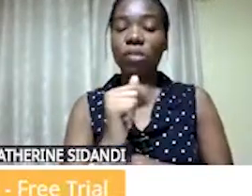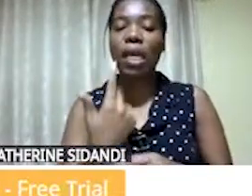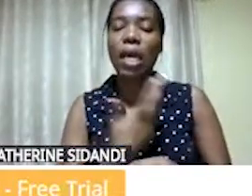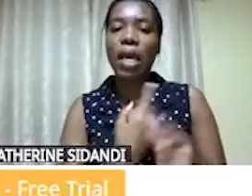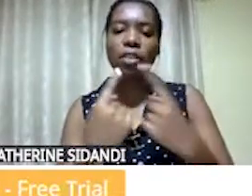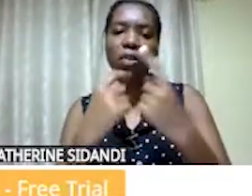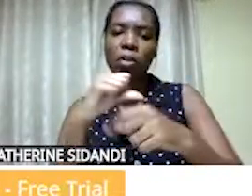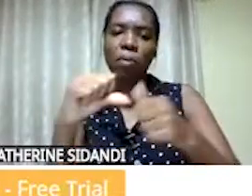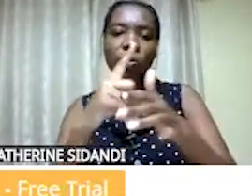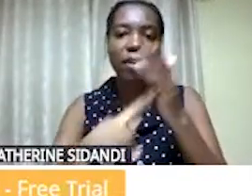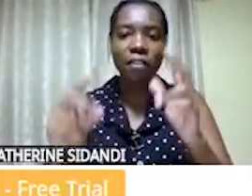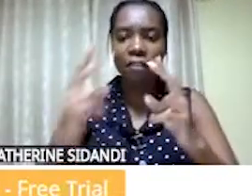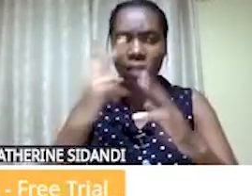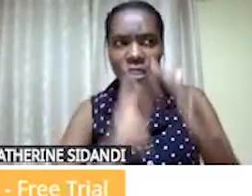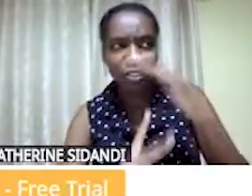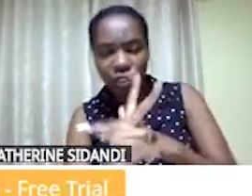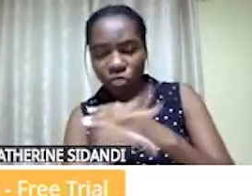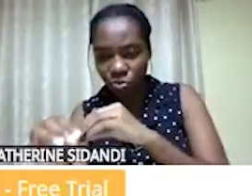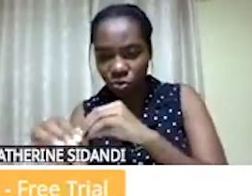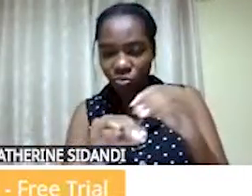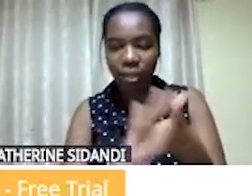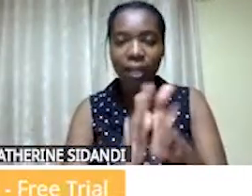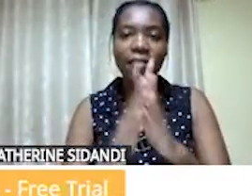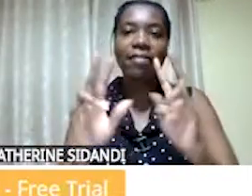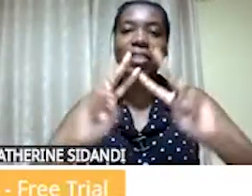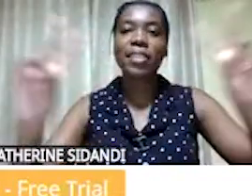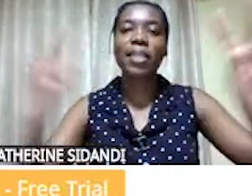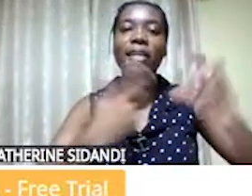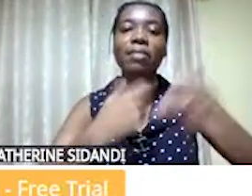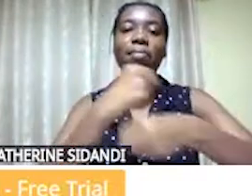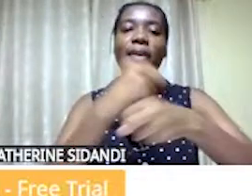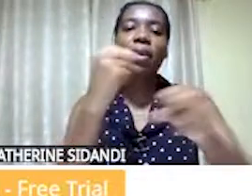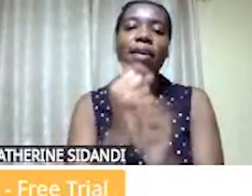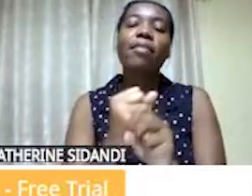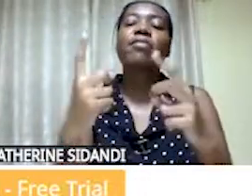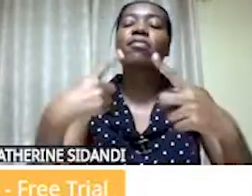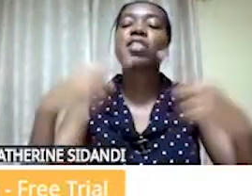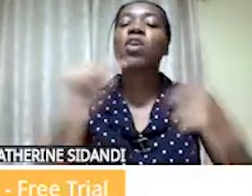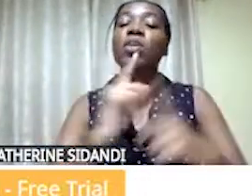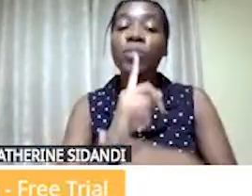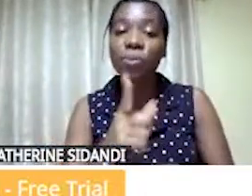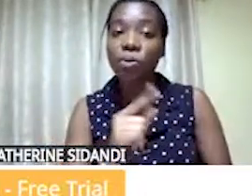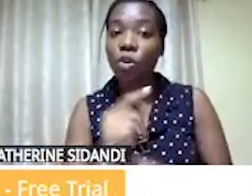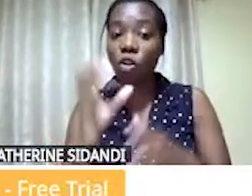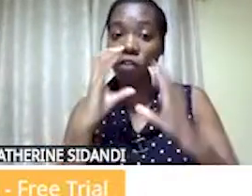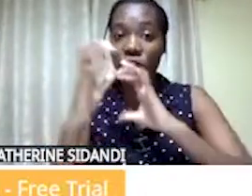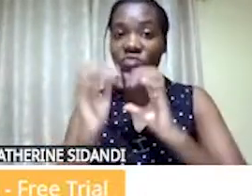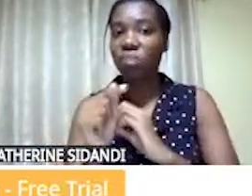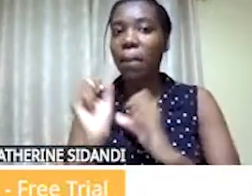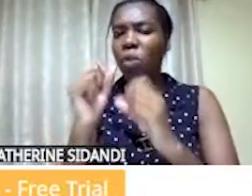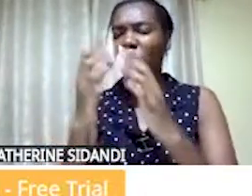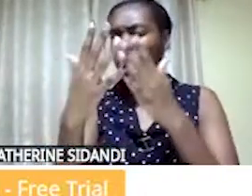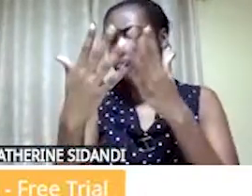creating a winning business strategy. And such a conversation can be quite lengthy. Some of our clients, we